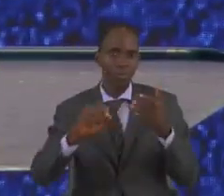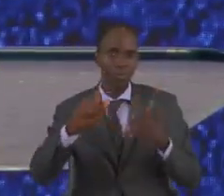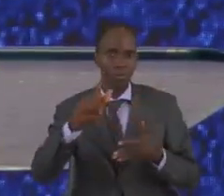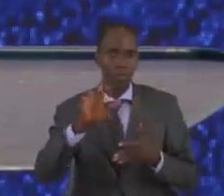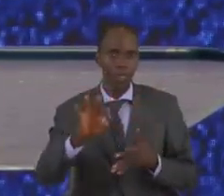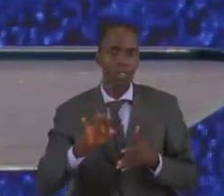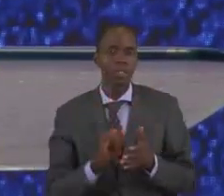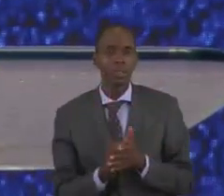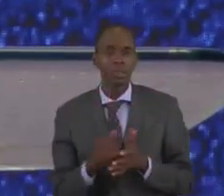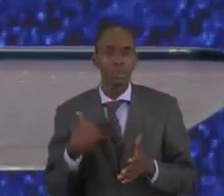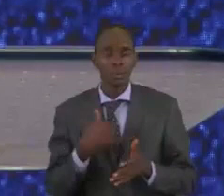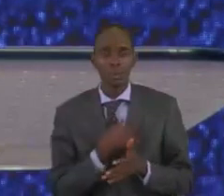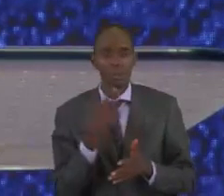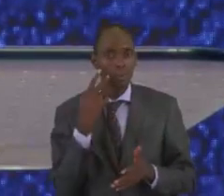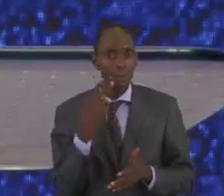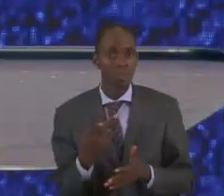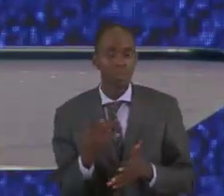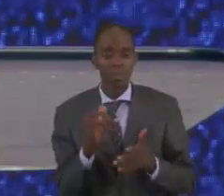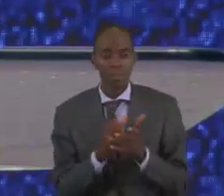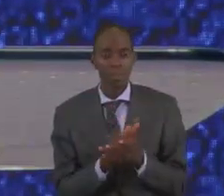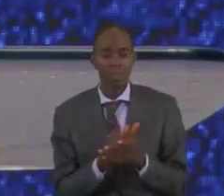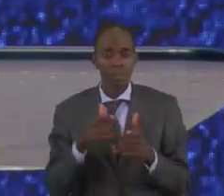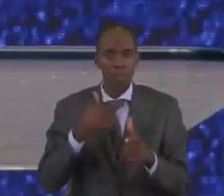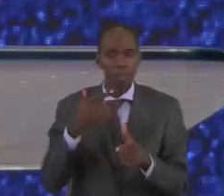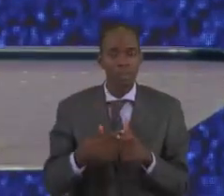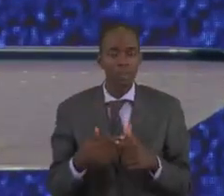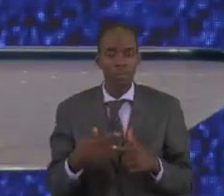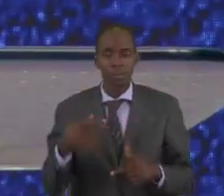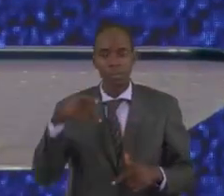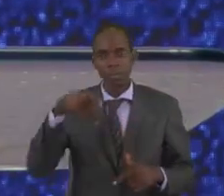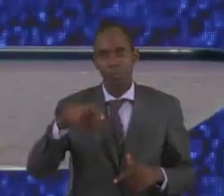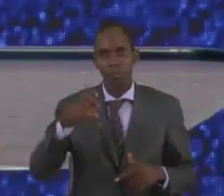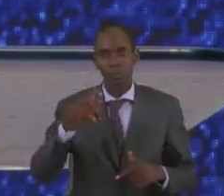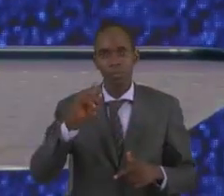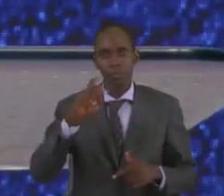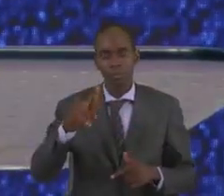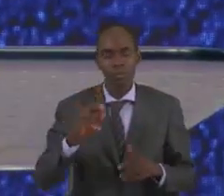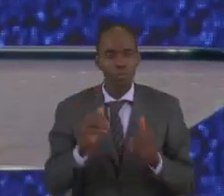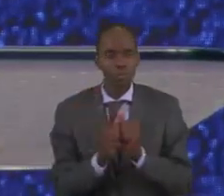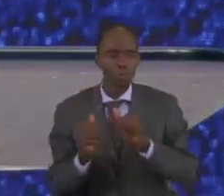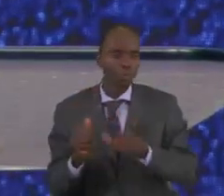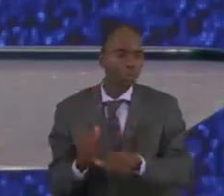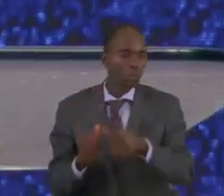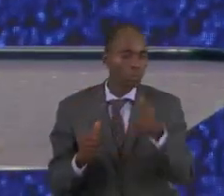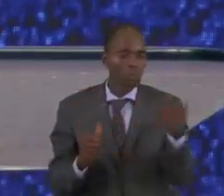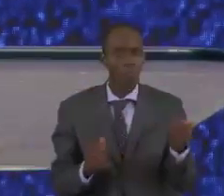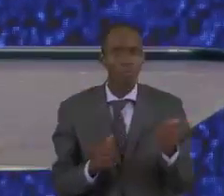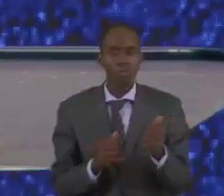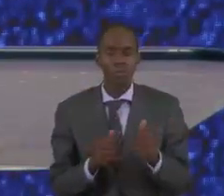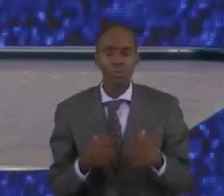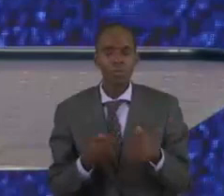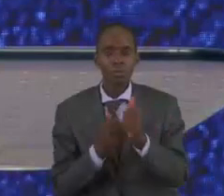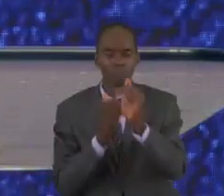we're told, then Peter and the other apostles answered,